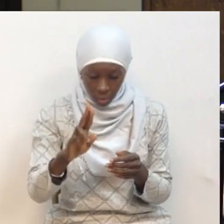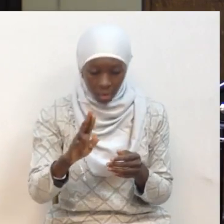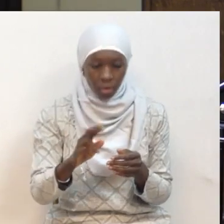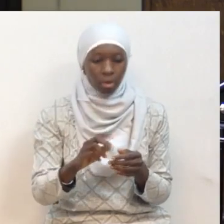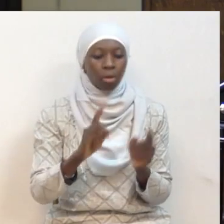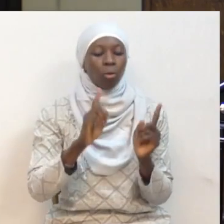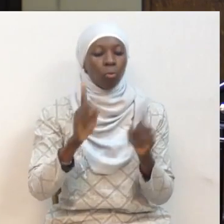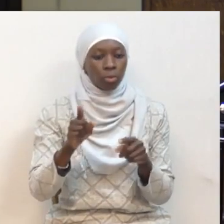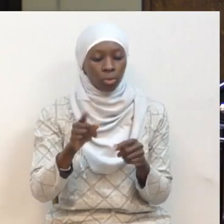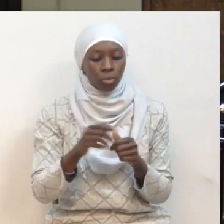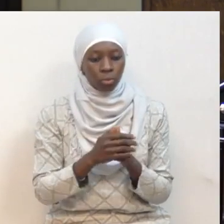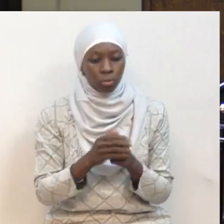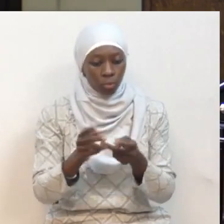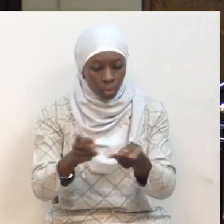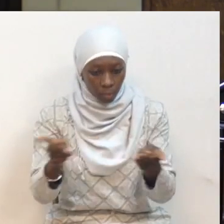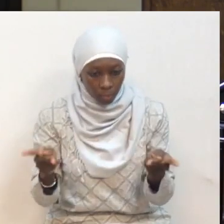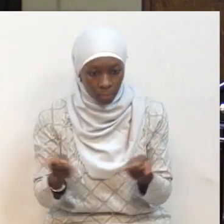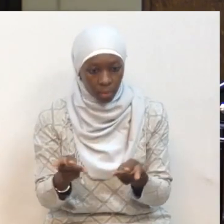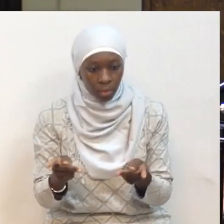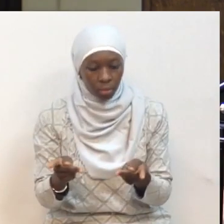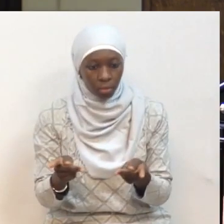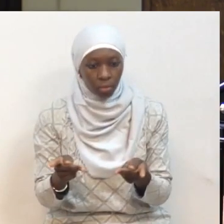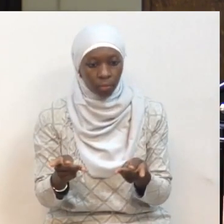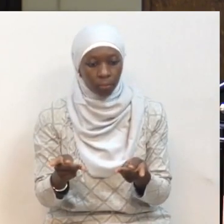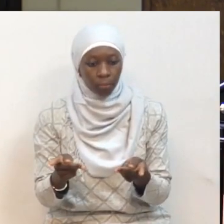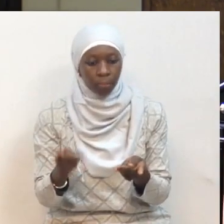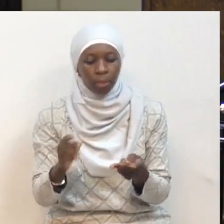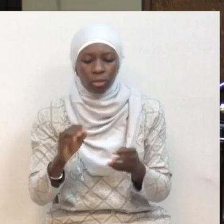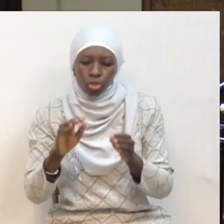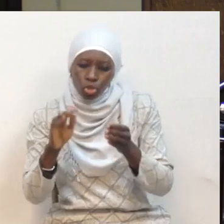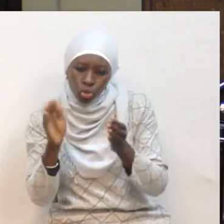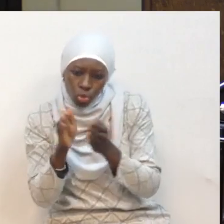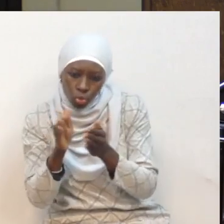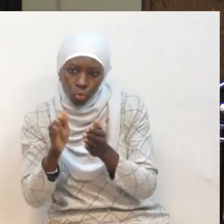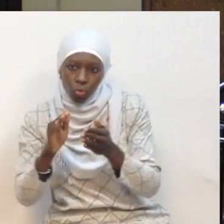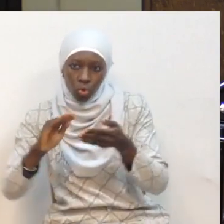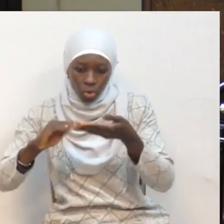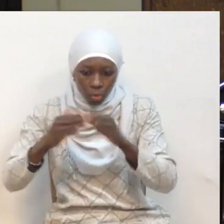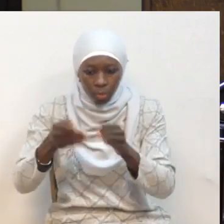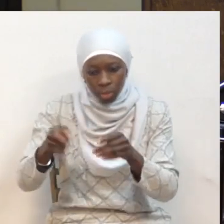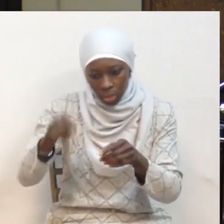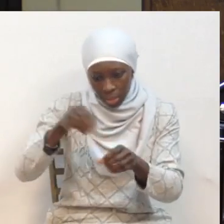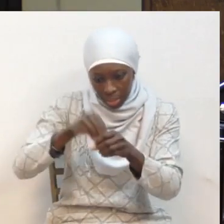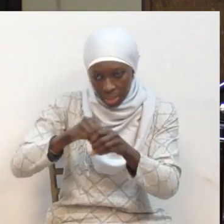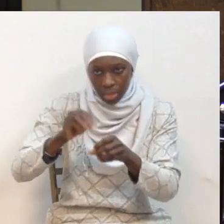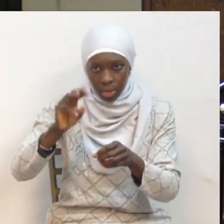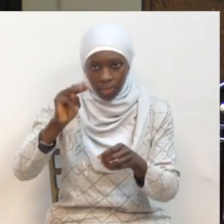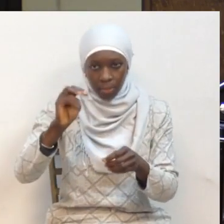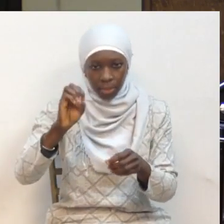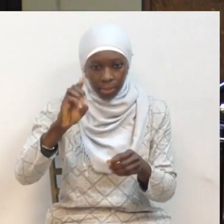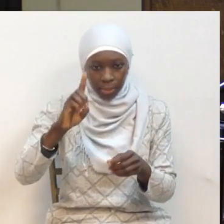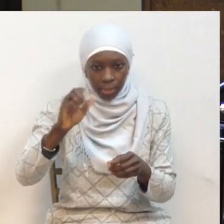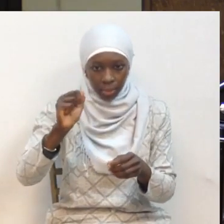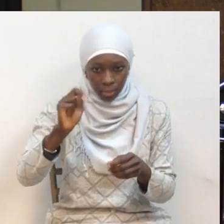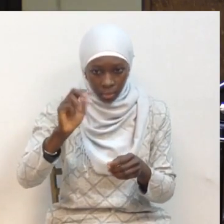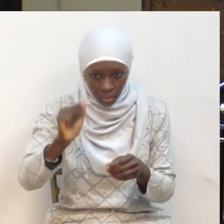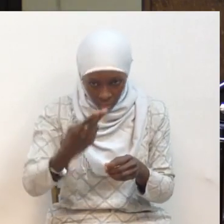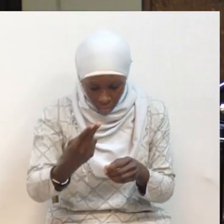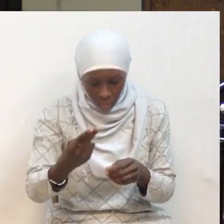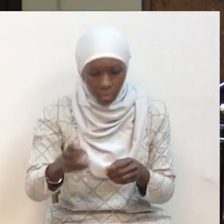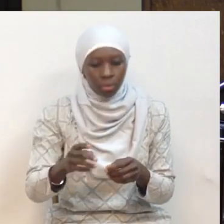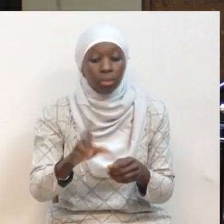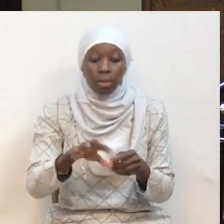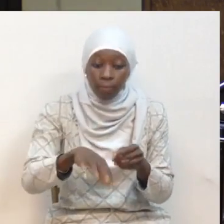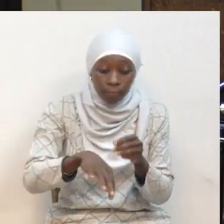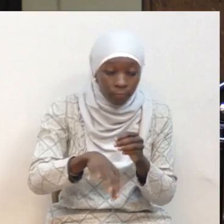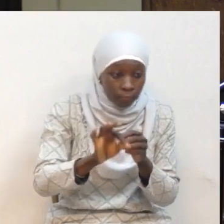in Medina, or a small neighborhood in Medina, and they found that the communities are